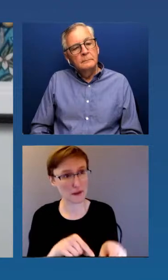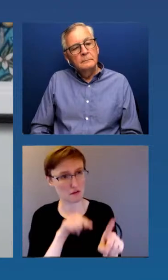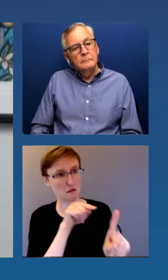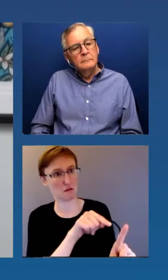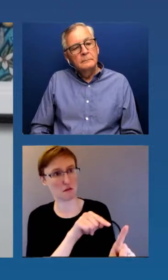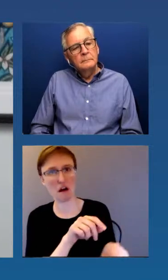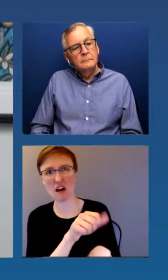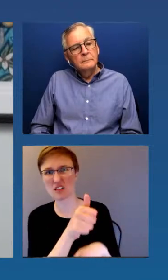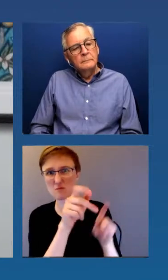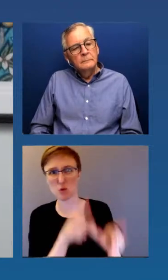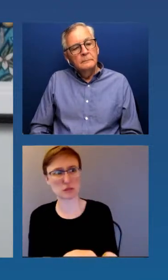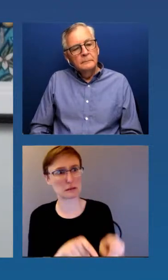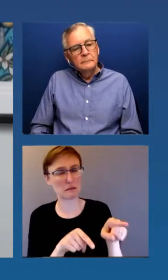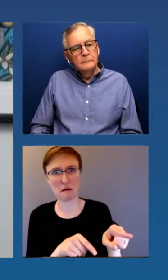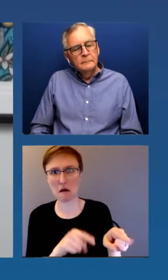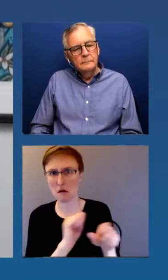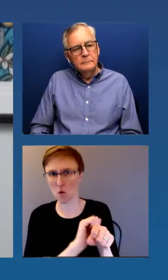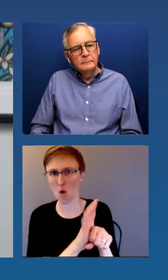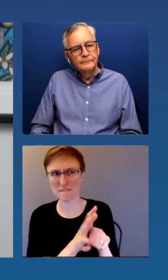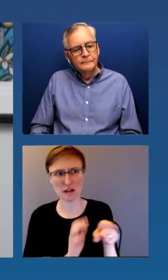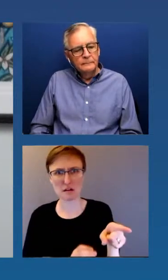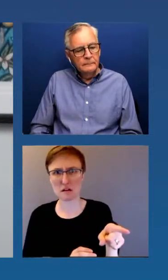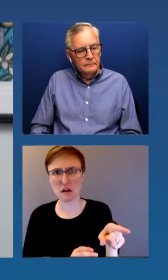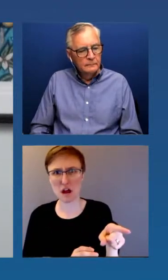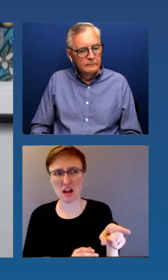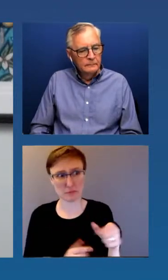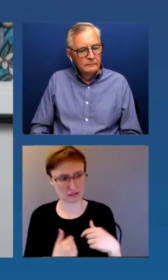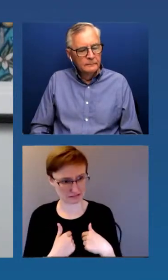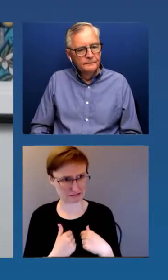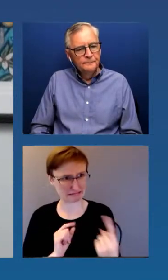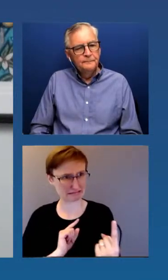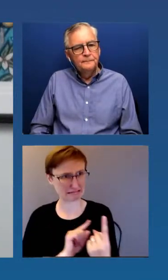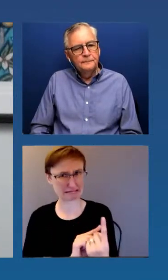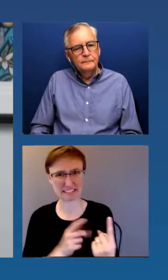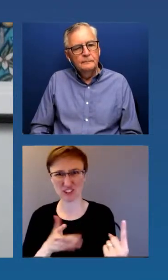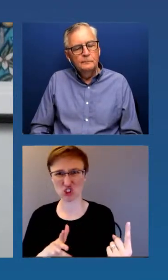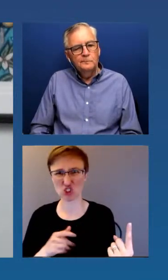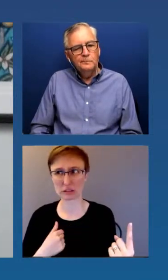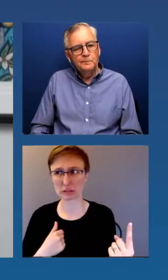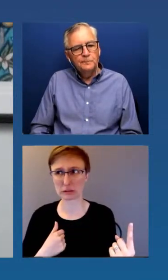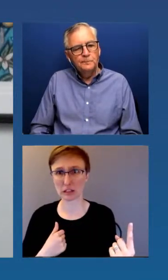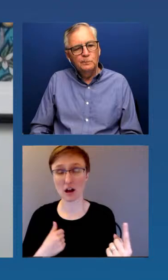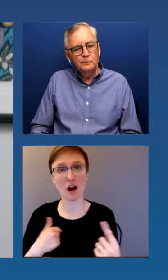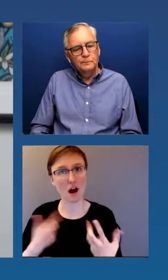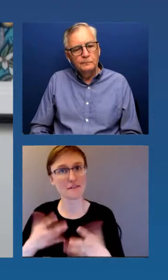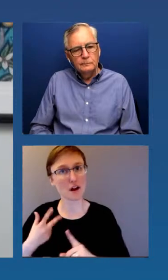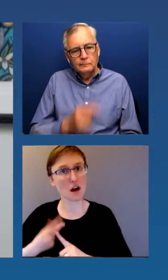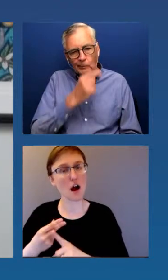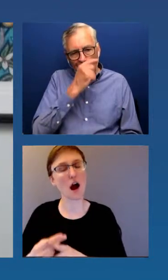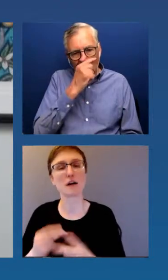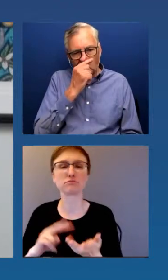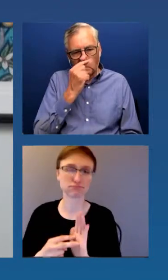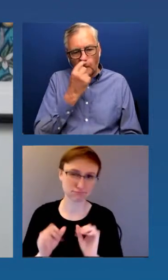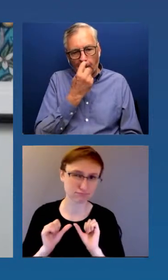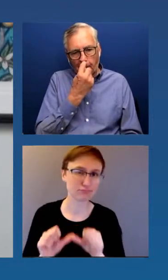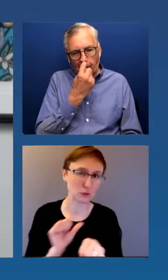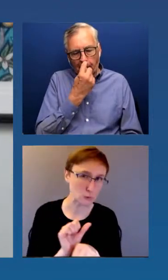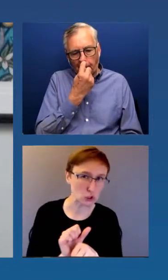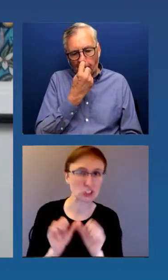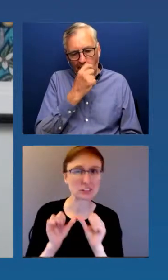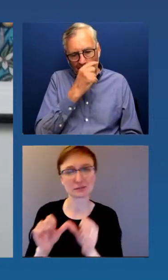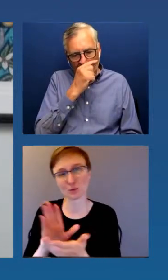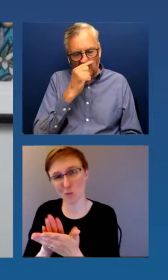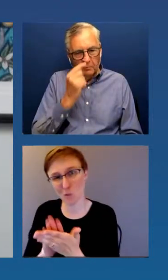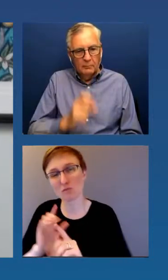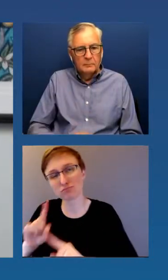COVID and there was an exposure, you still will be able to continue with your work in your school and go about your days without having